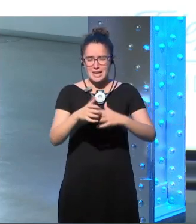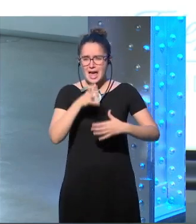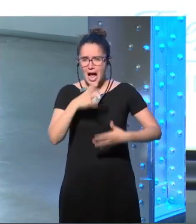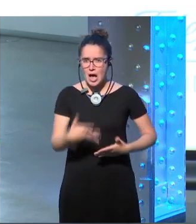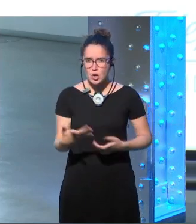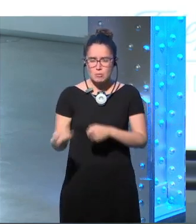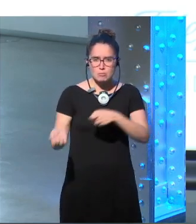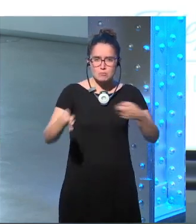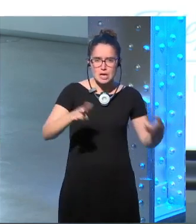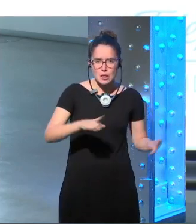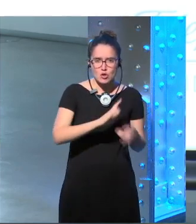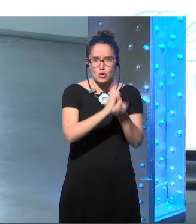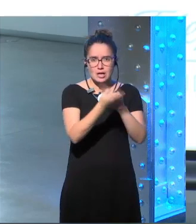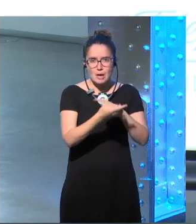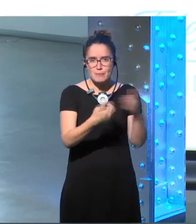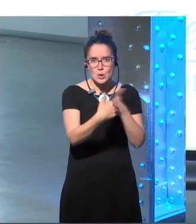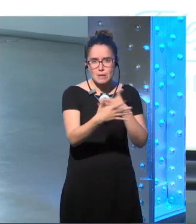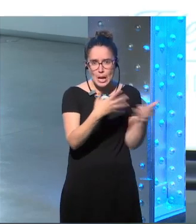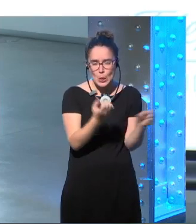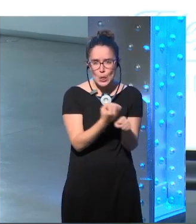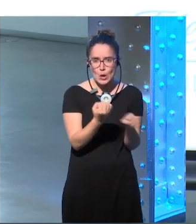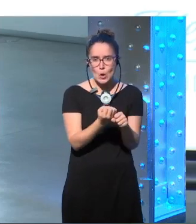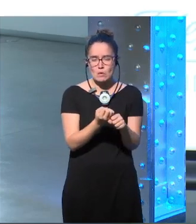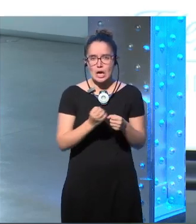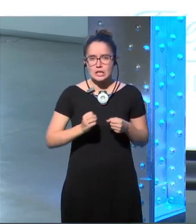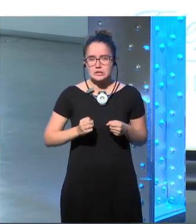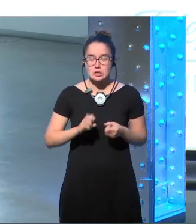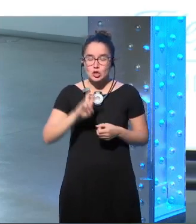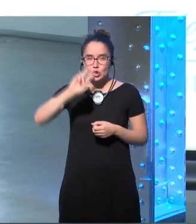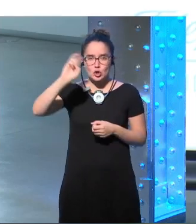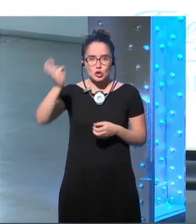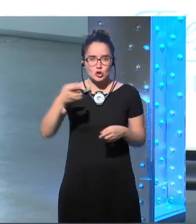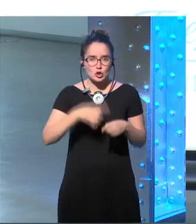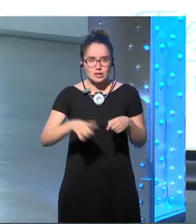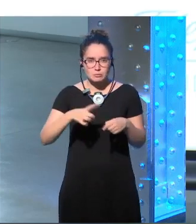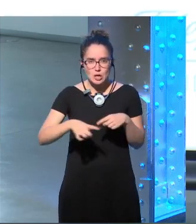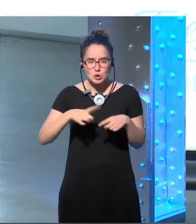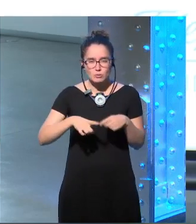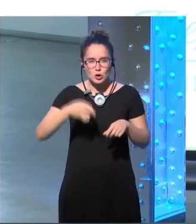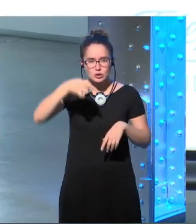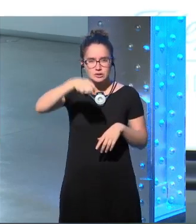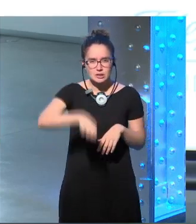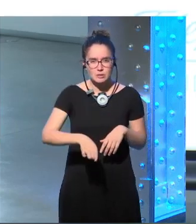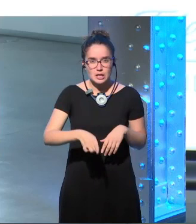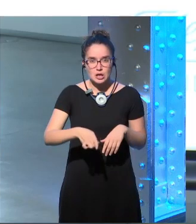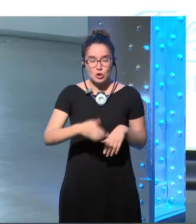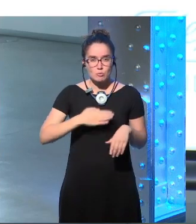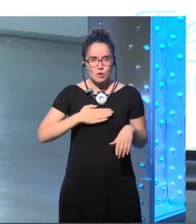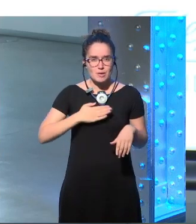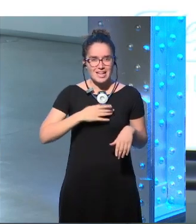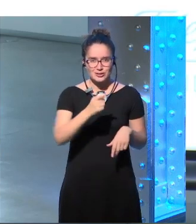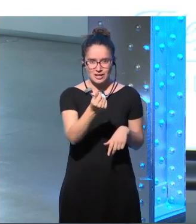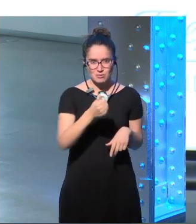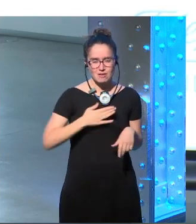workforce, but also that owners of capital were the prime beneficiaries of technological